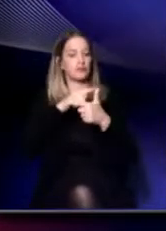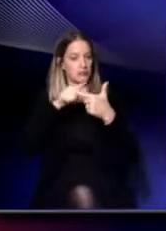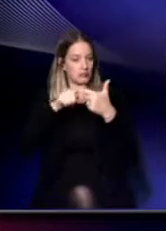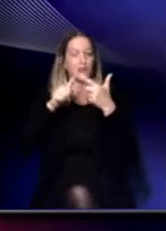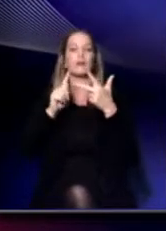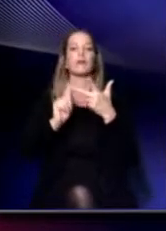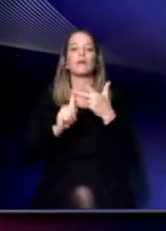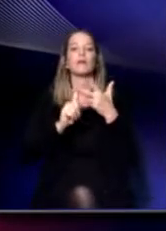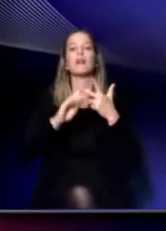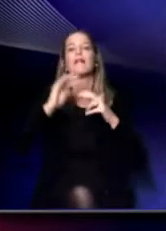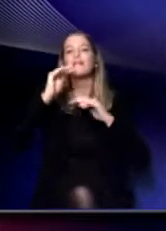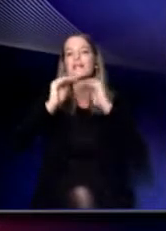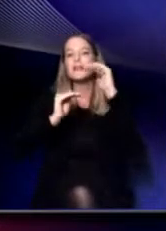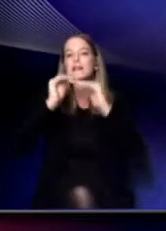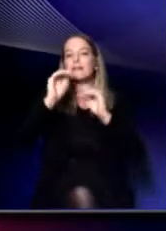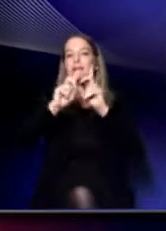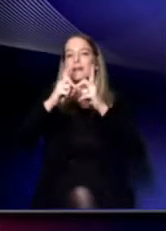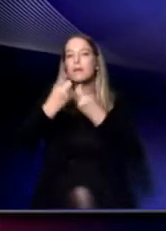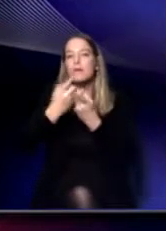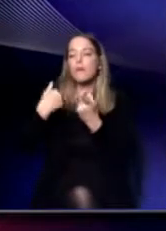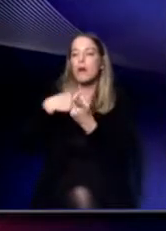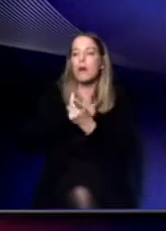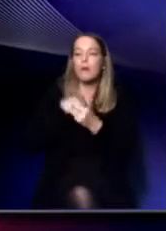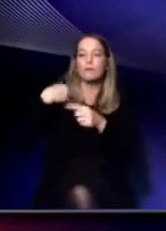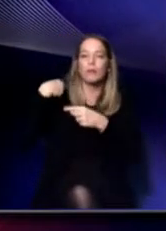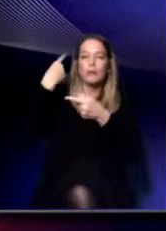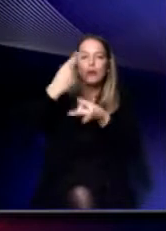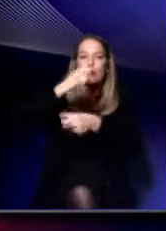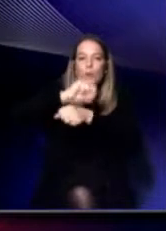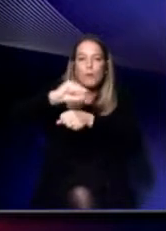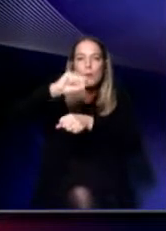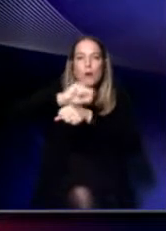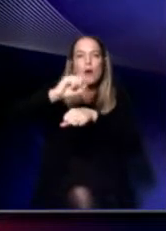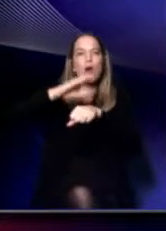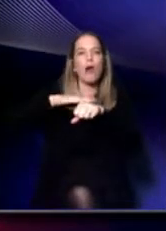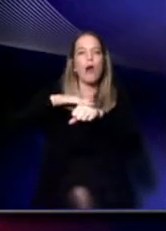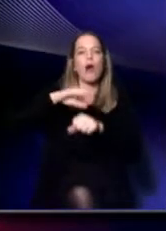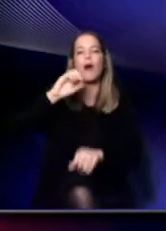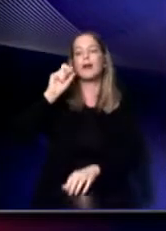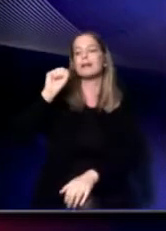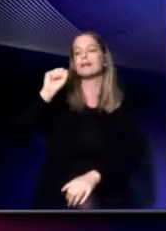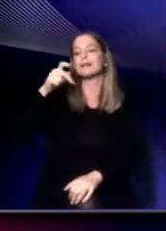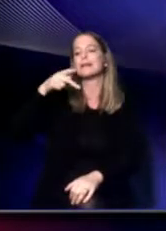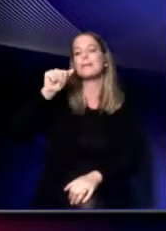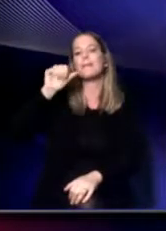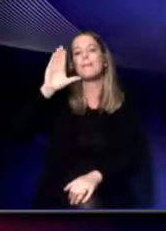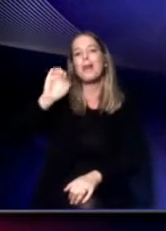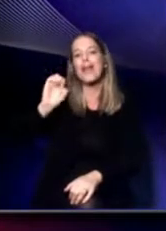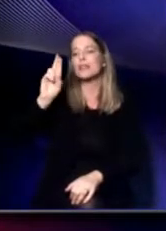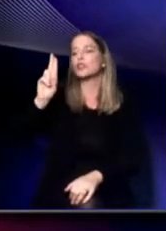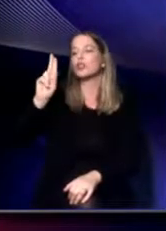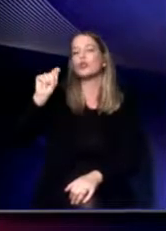other one, the facility department, we've been working on a space utilization